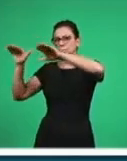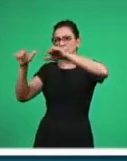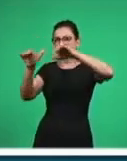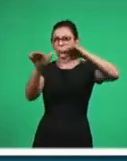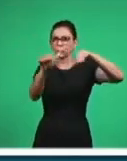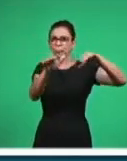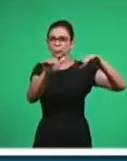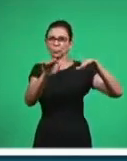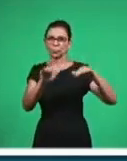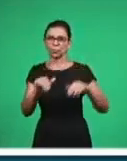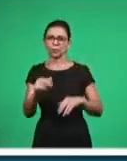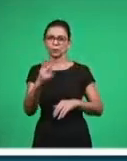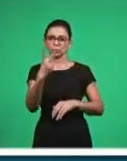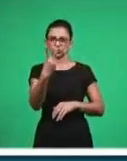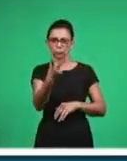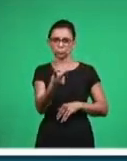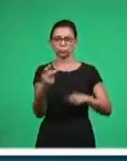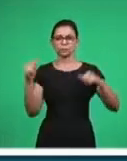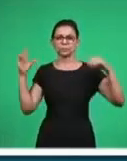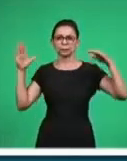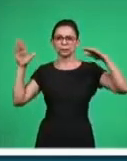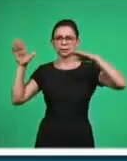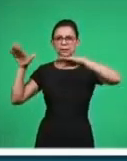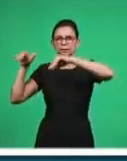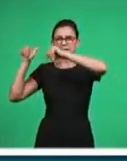he flew.